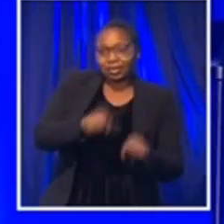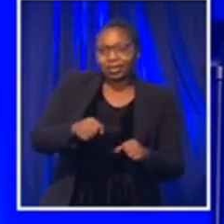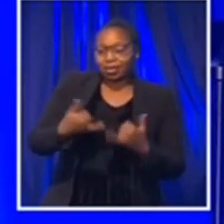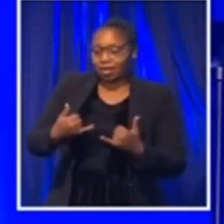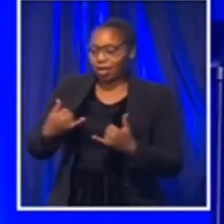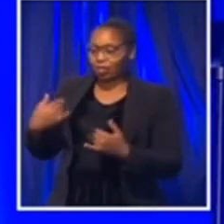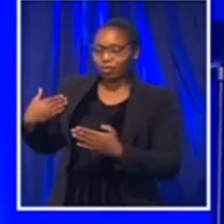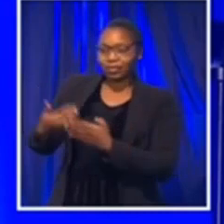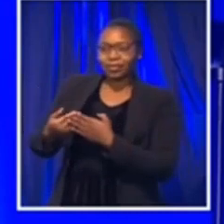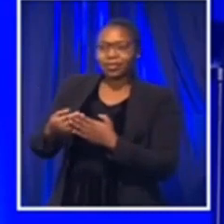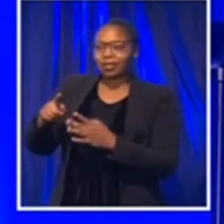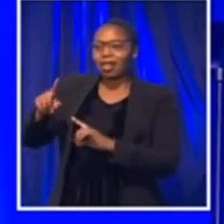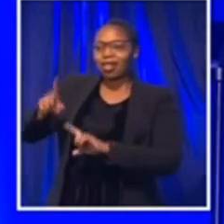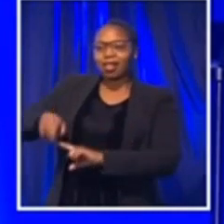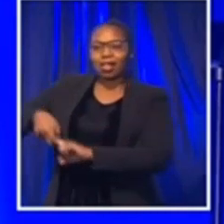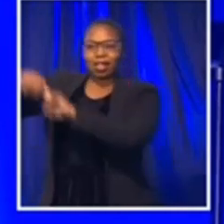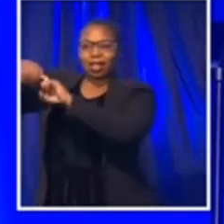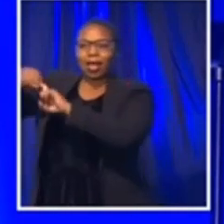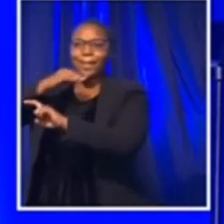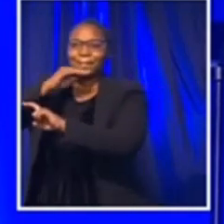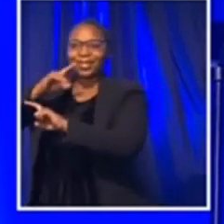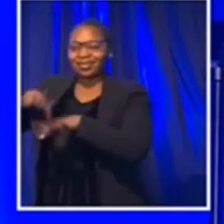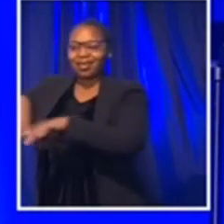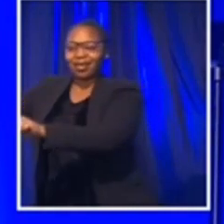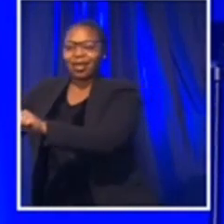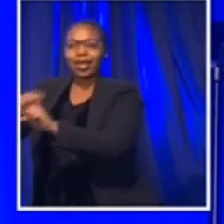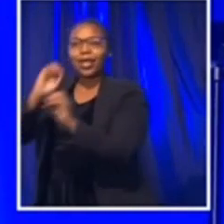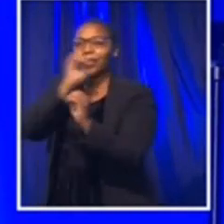deemed as hung councils.